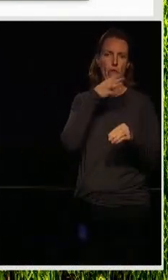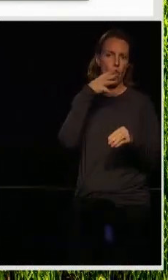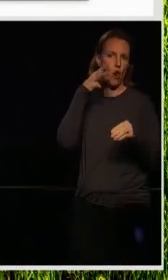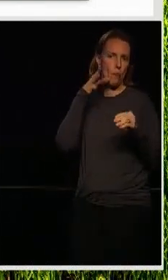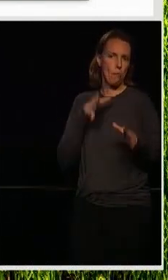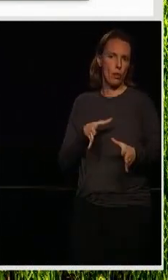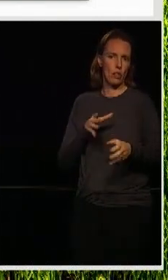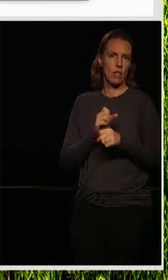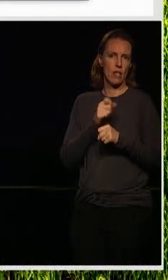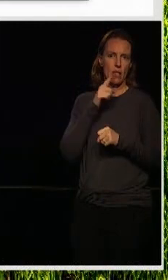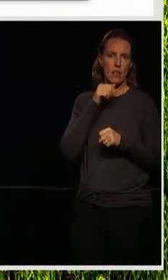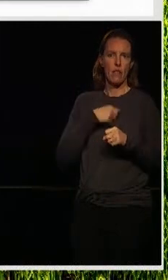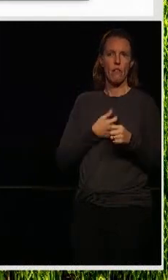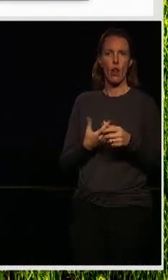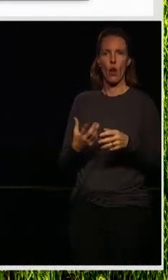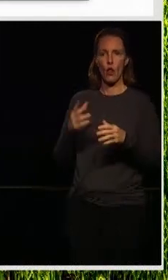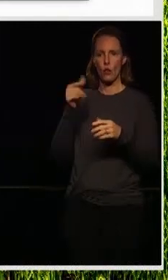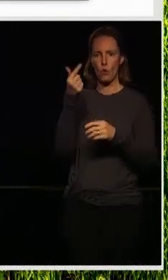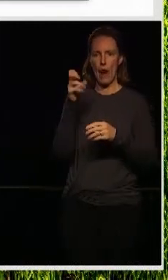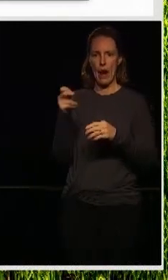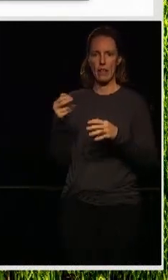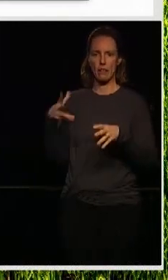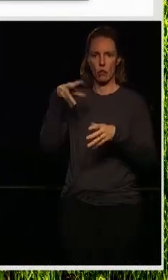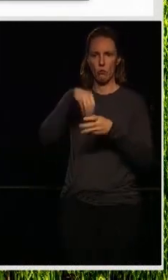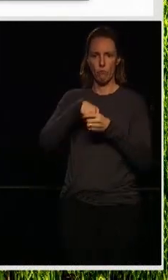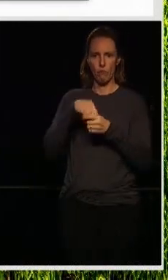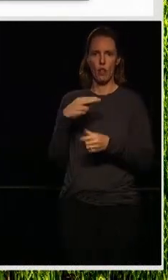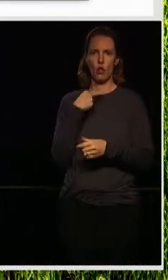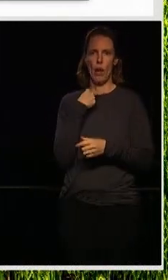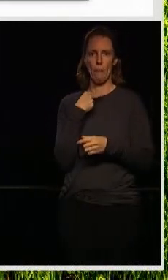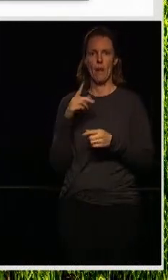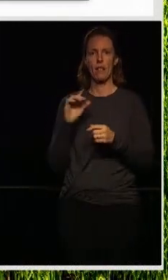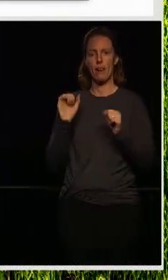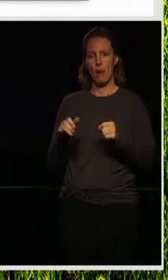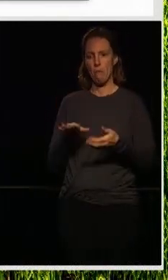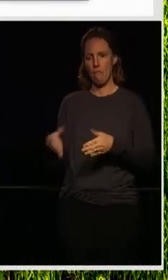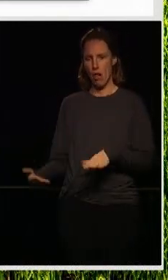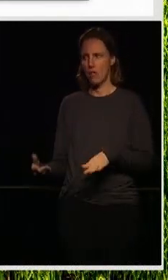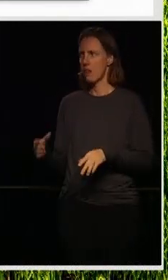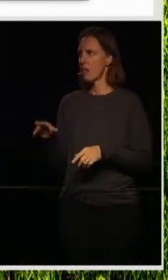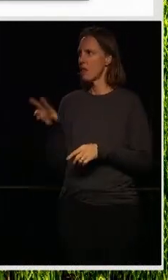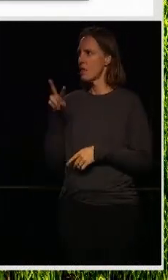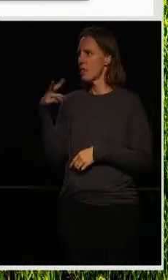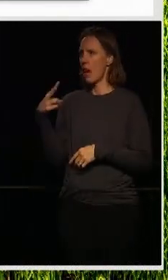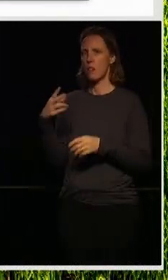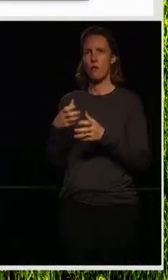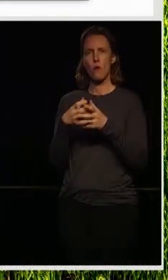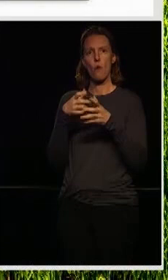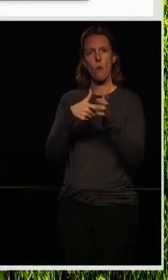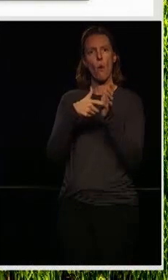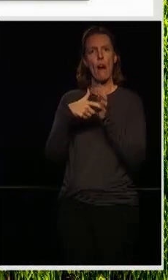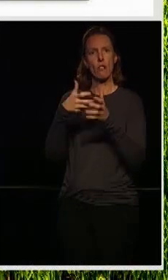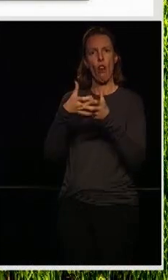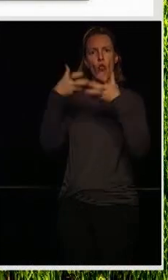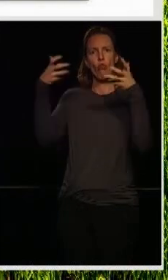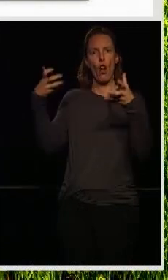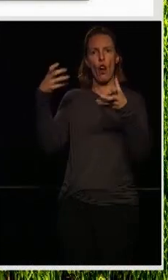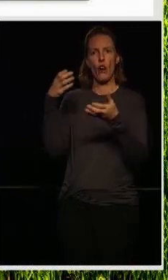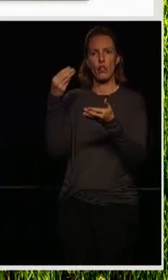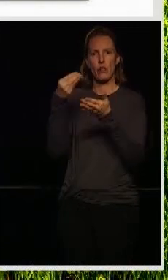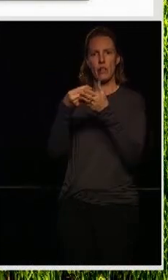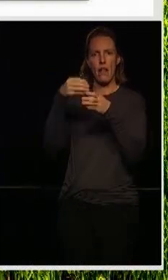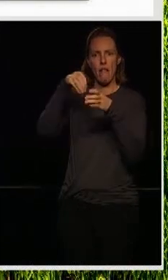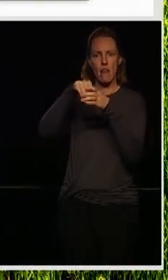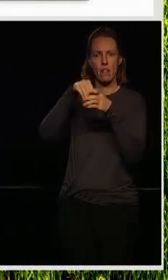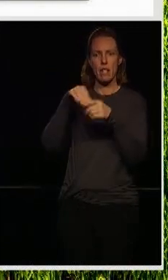grain entrapment, which can be fatal. The second requires a large upfront capital investment and still only